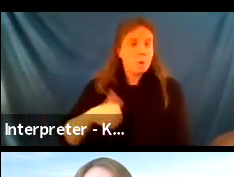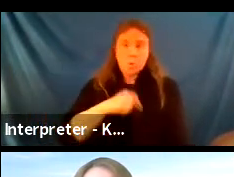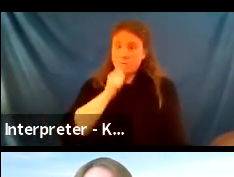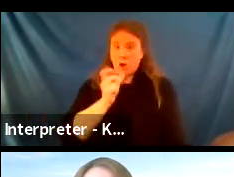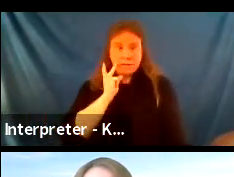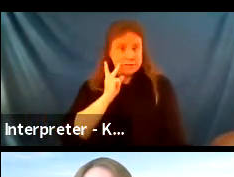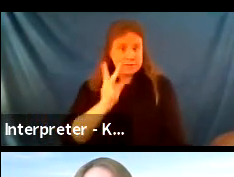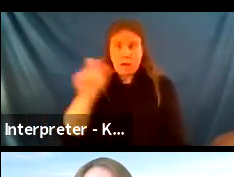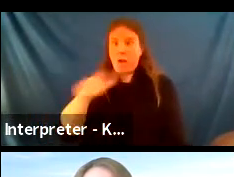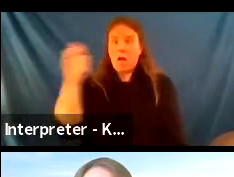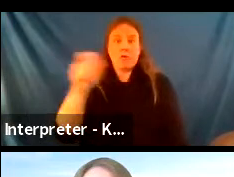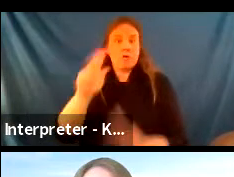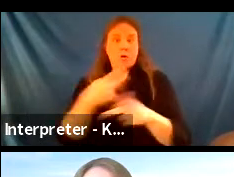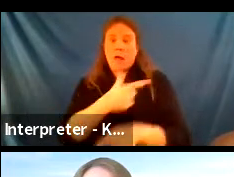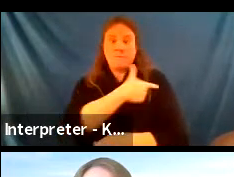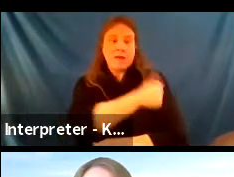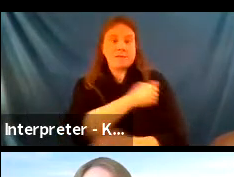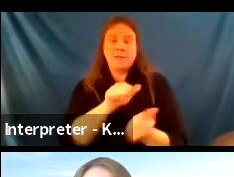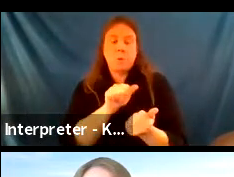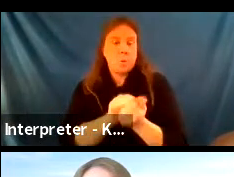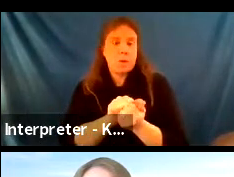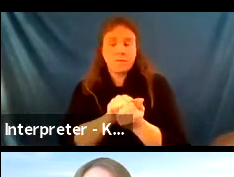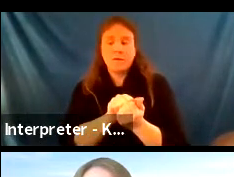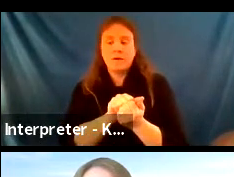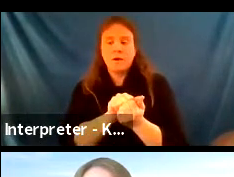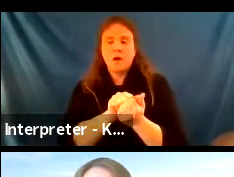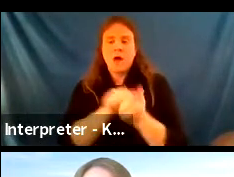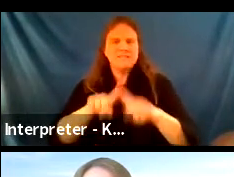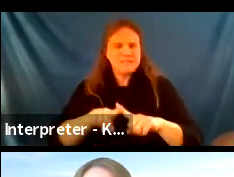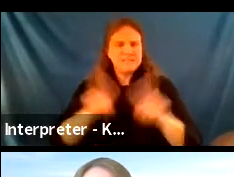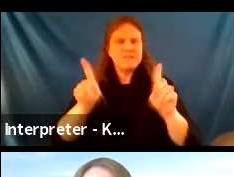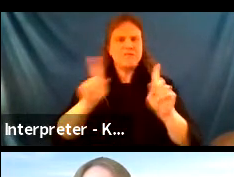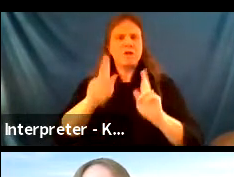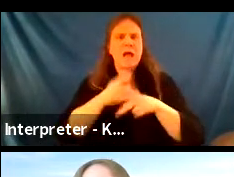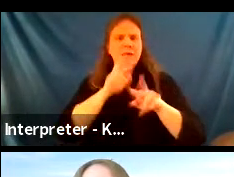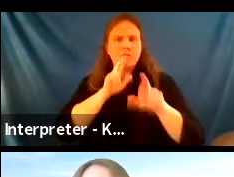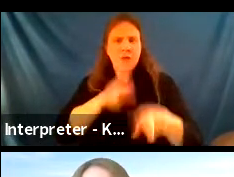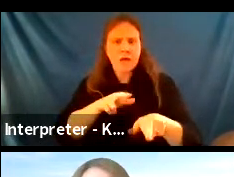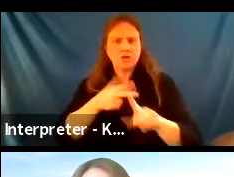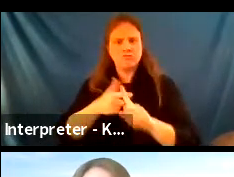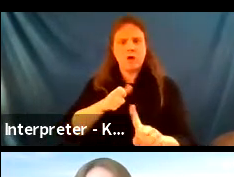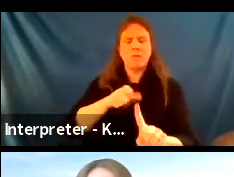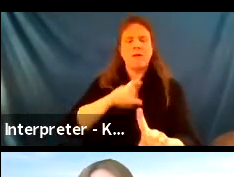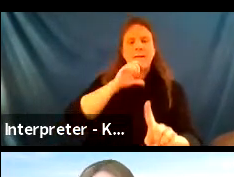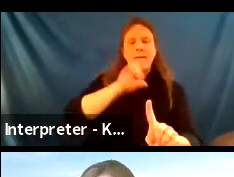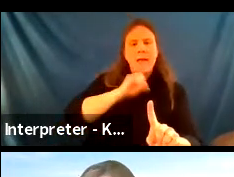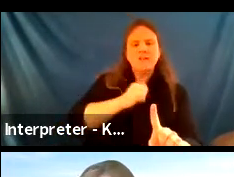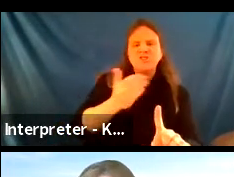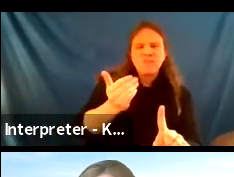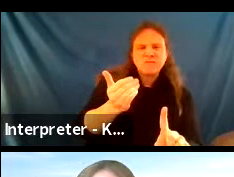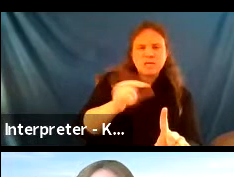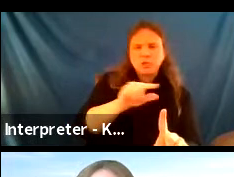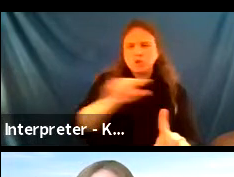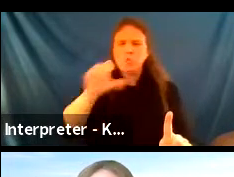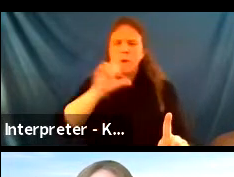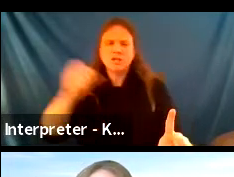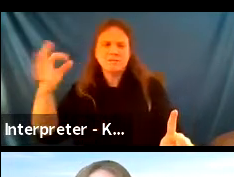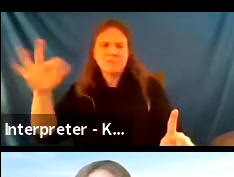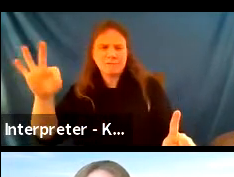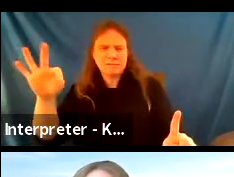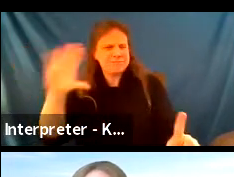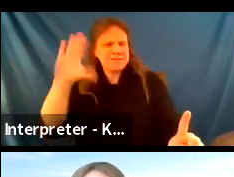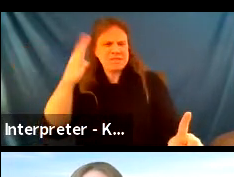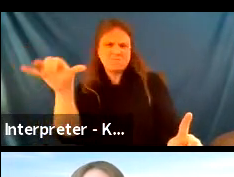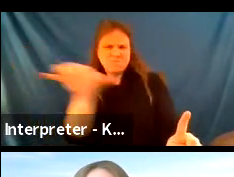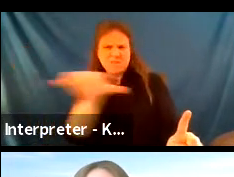disproportionate reaction rate in middle adolescence from later adolescence. As to your question about